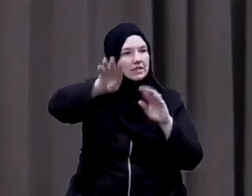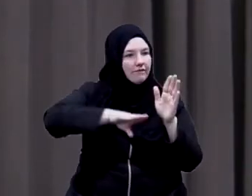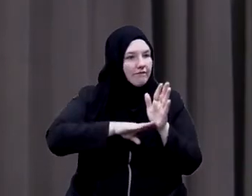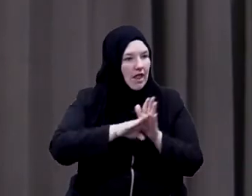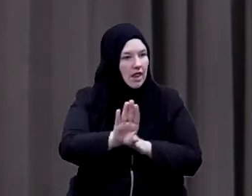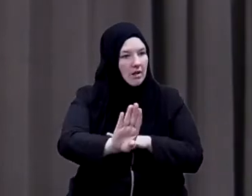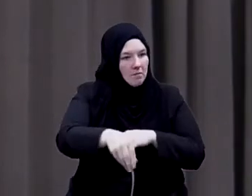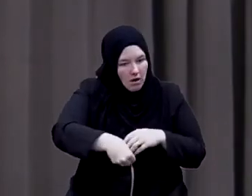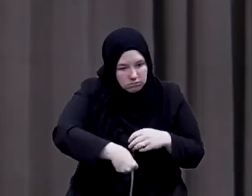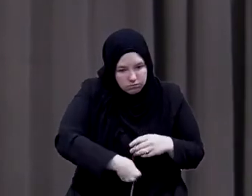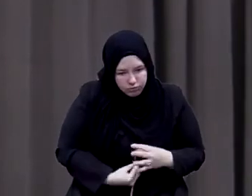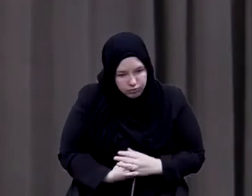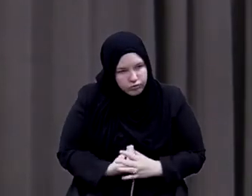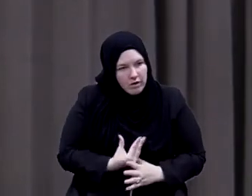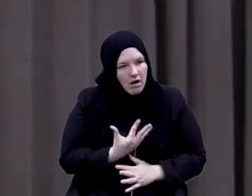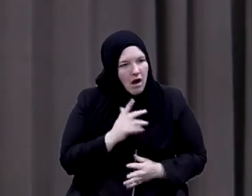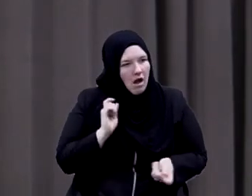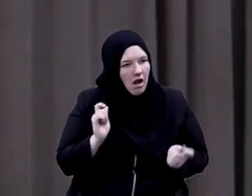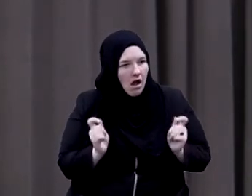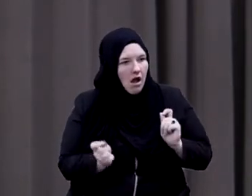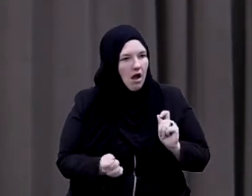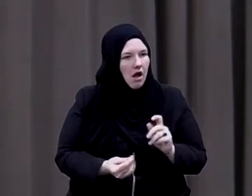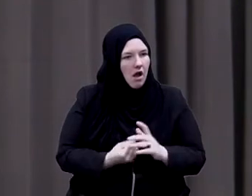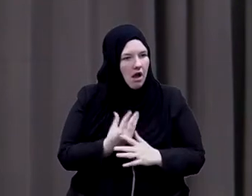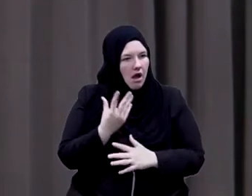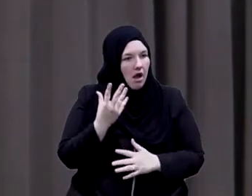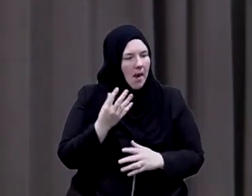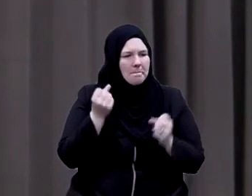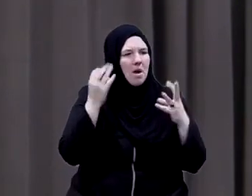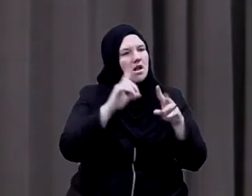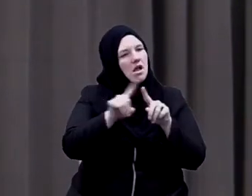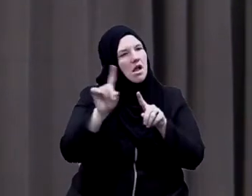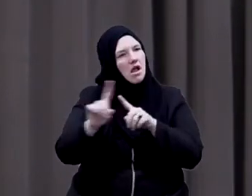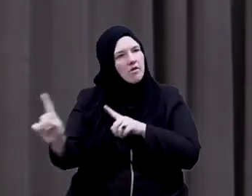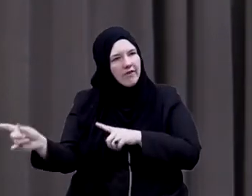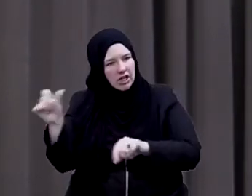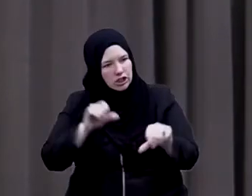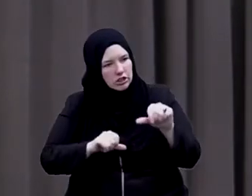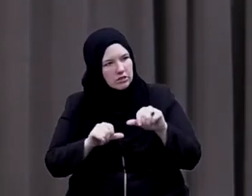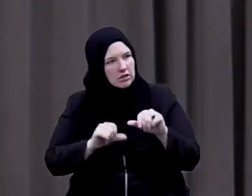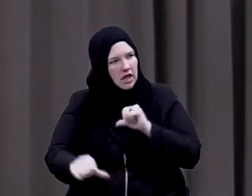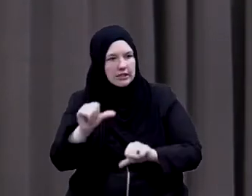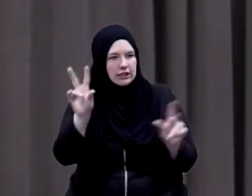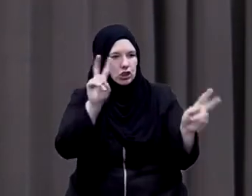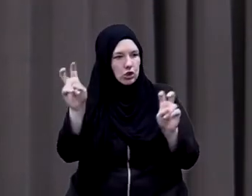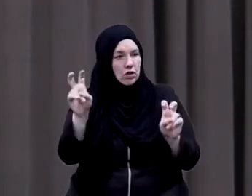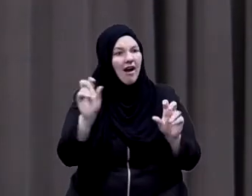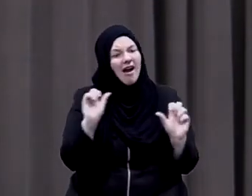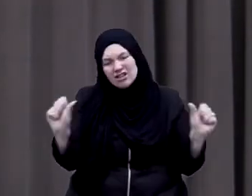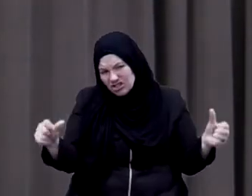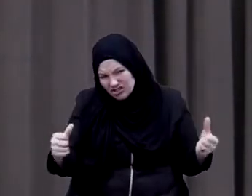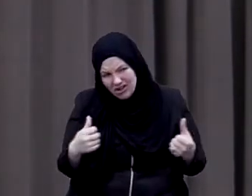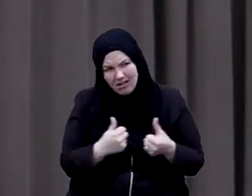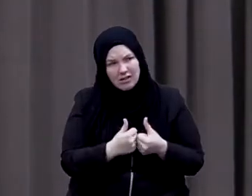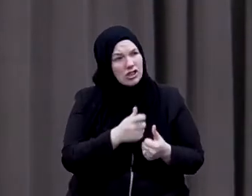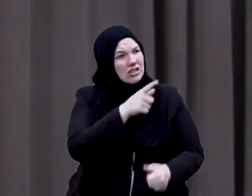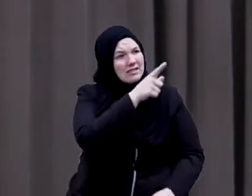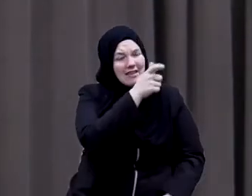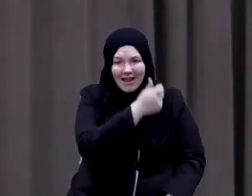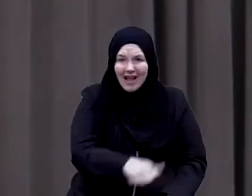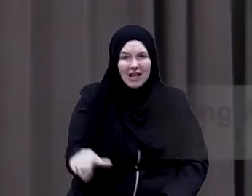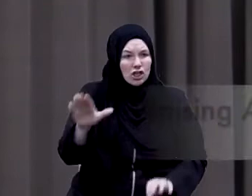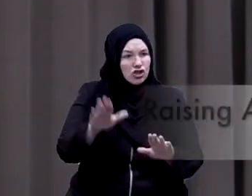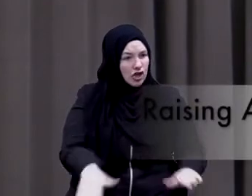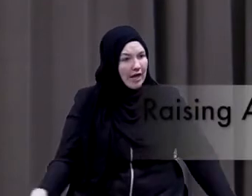of the fetus in the mother's womb, and many, many other issues. I challenge any